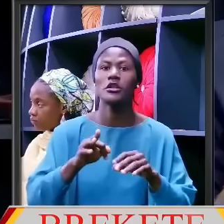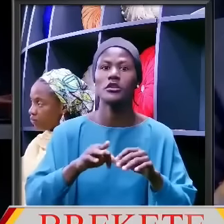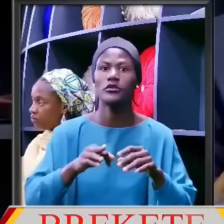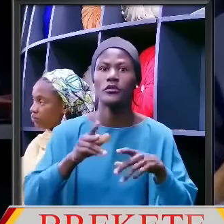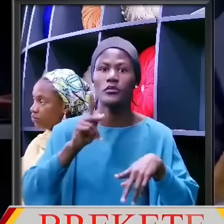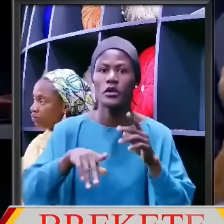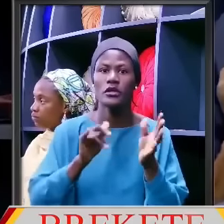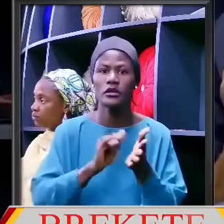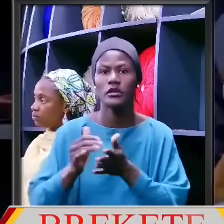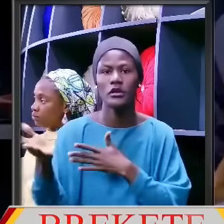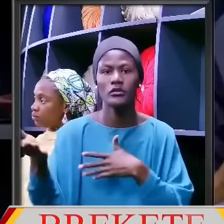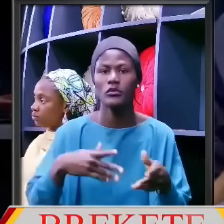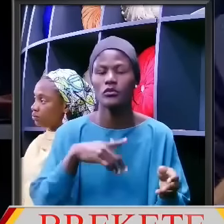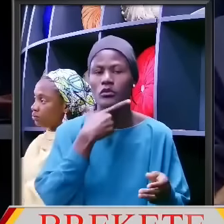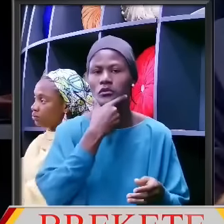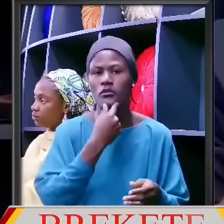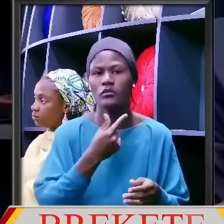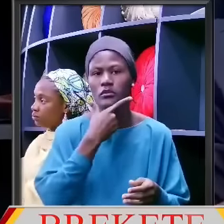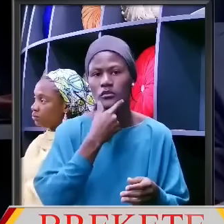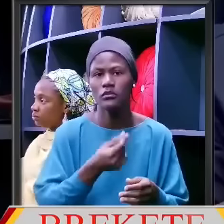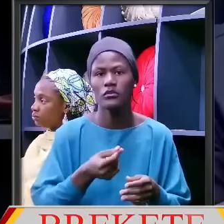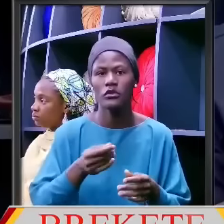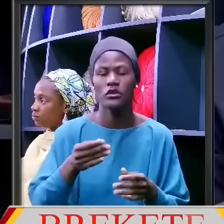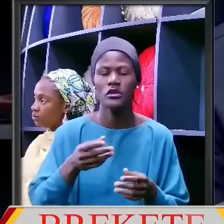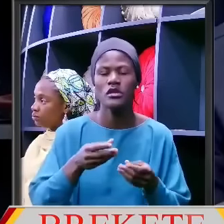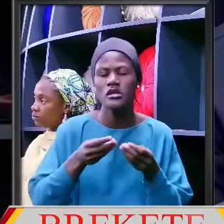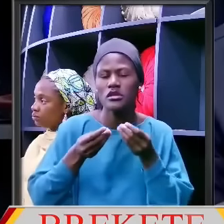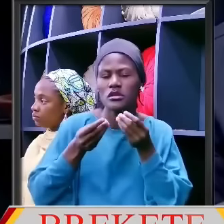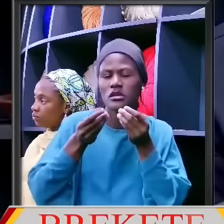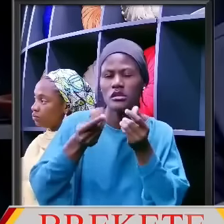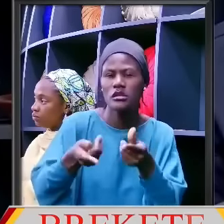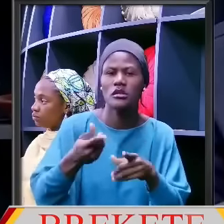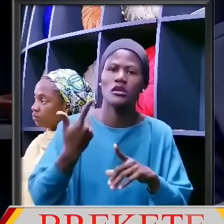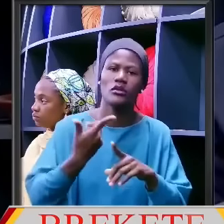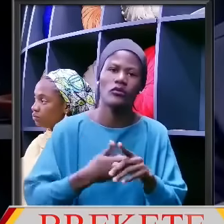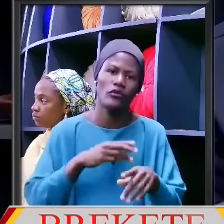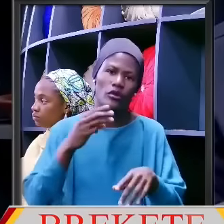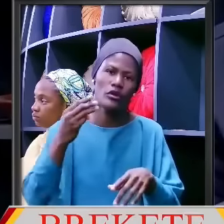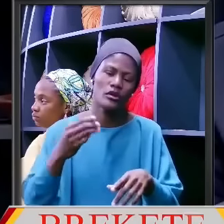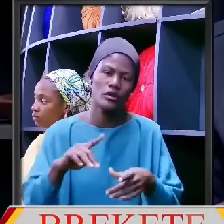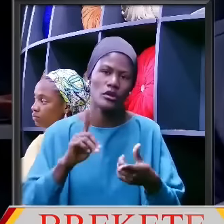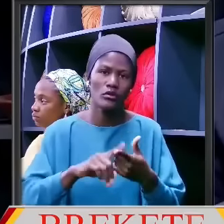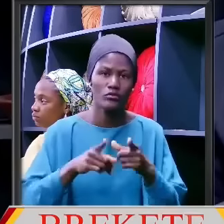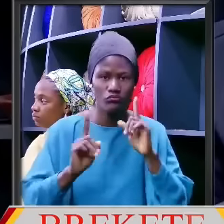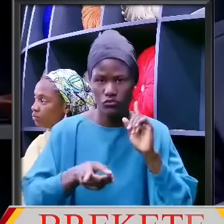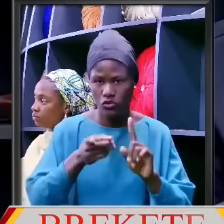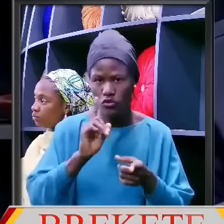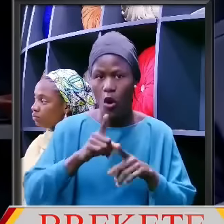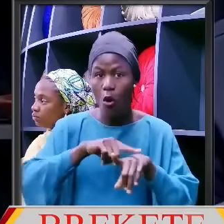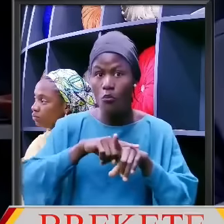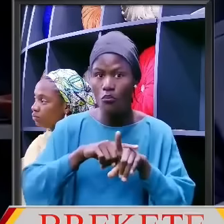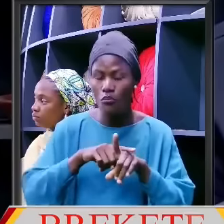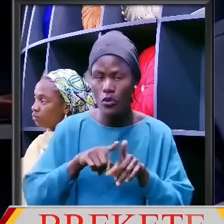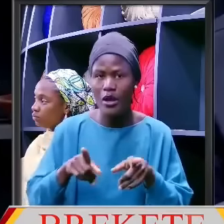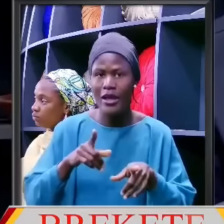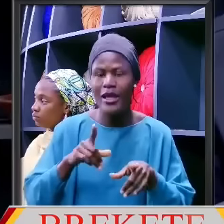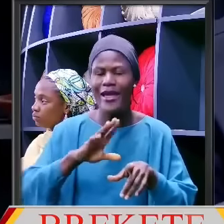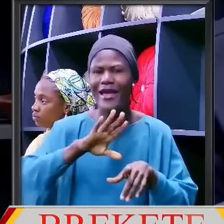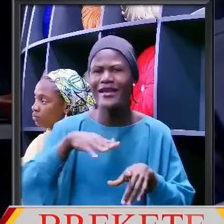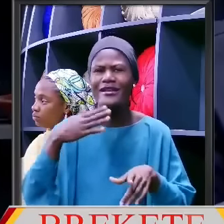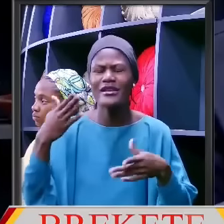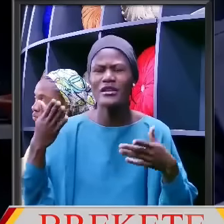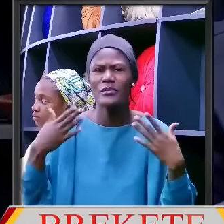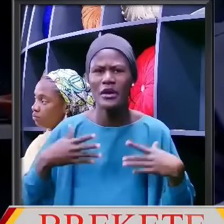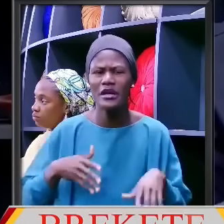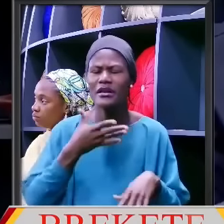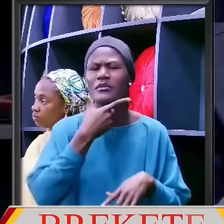deceit, will come with pretenses, it the day easy for them. But any person, yes, but any person will come pretend past